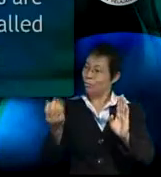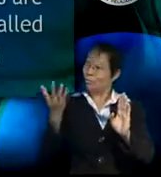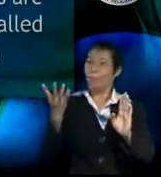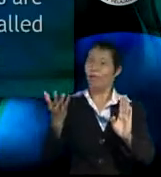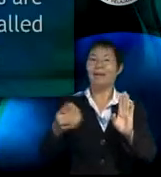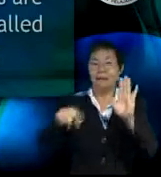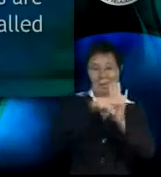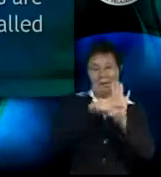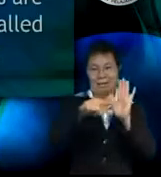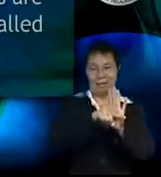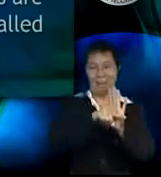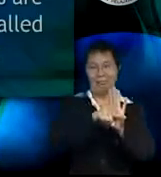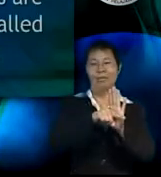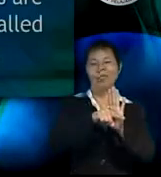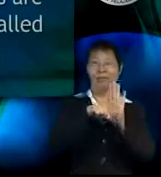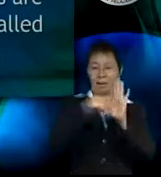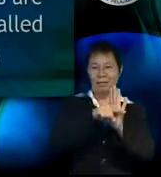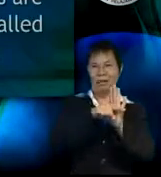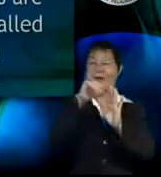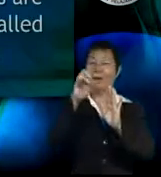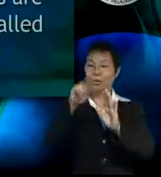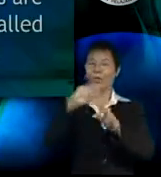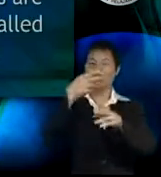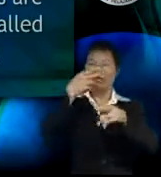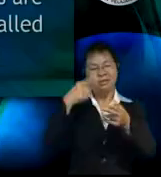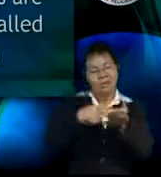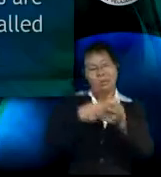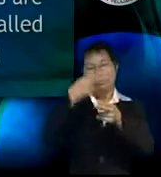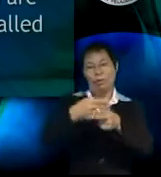Negative ions are sometimes called cations,